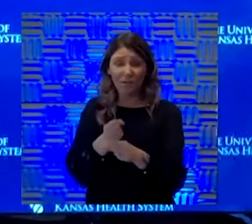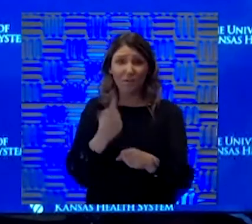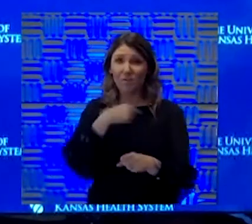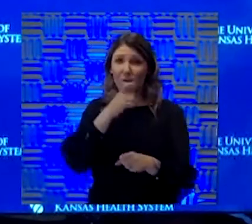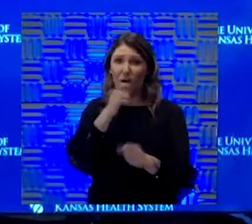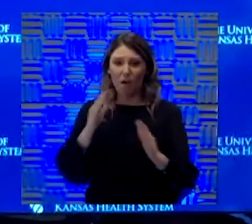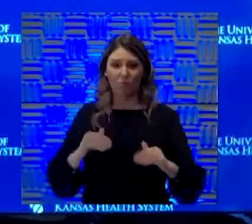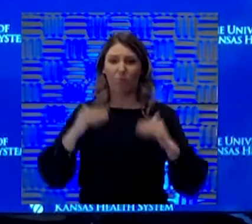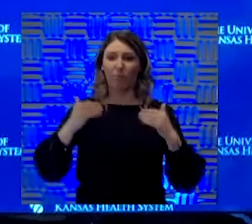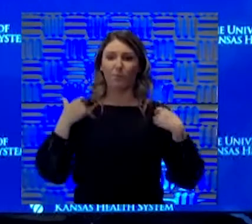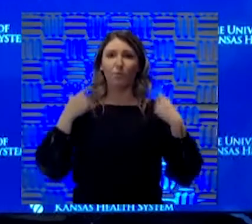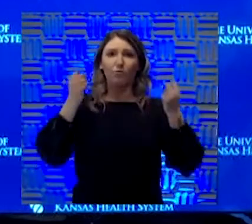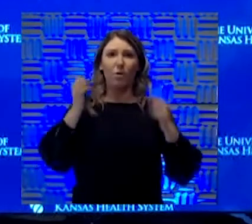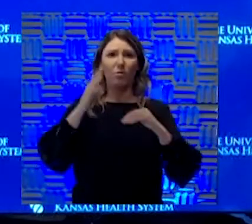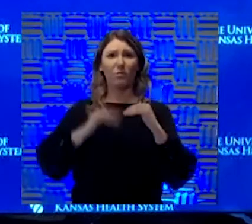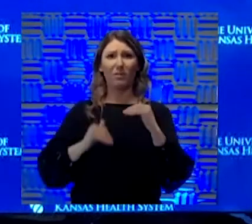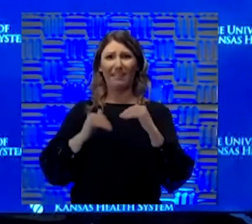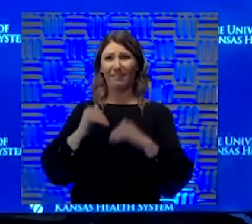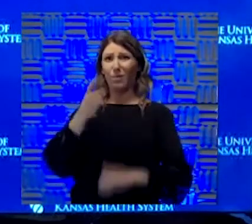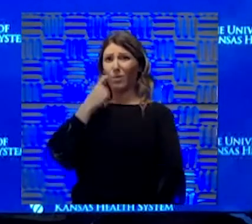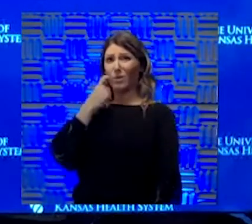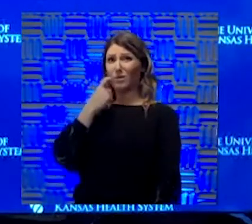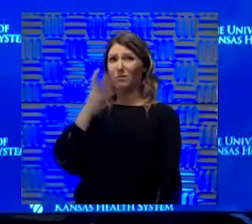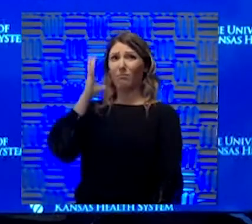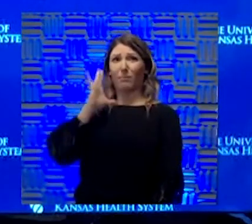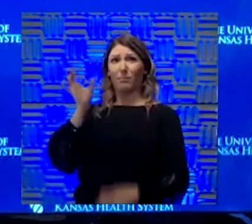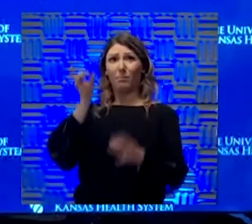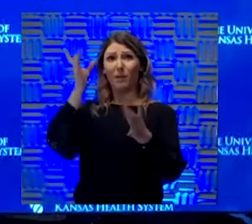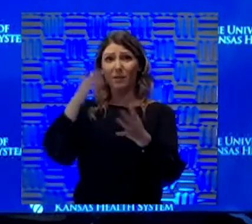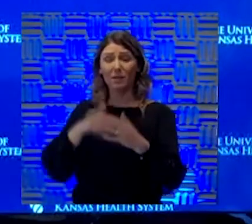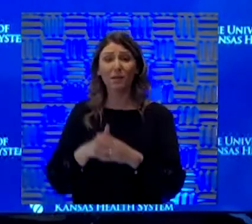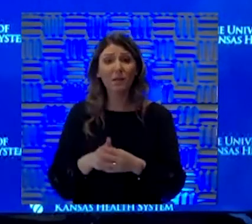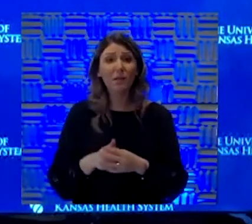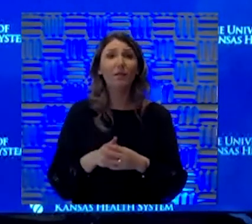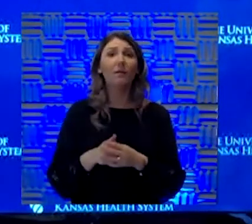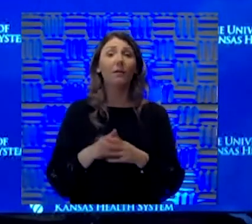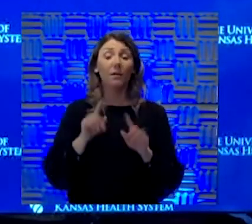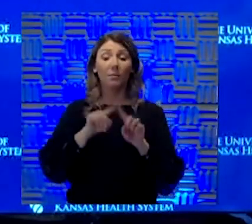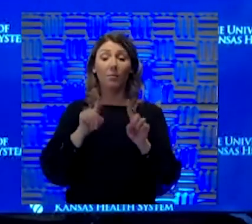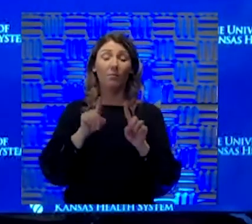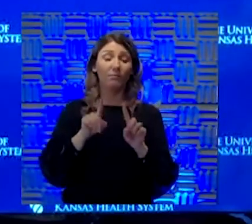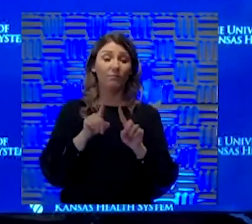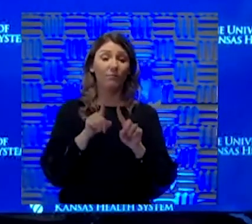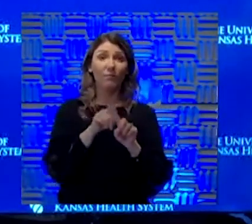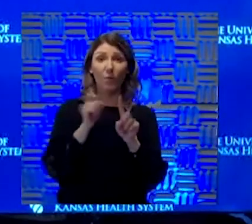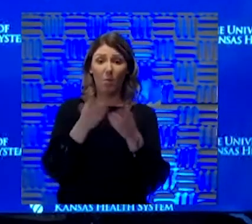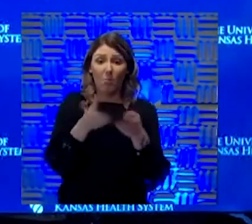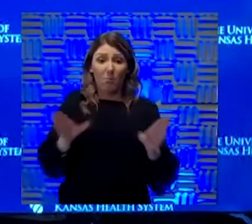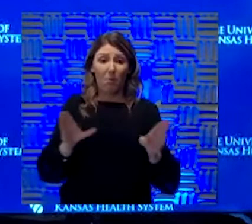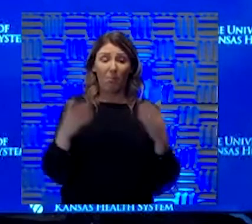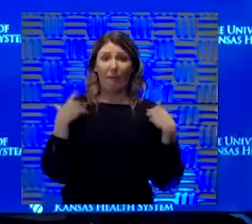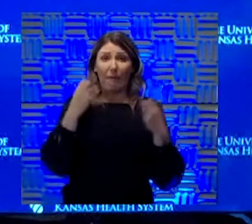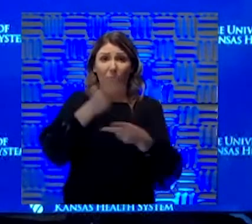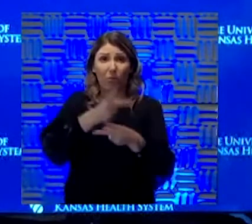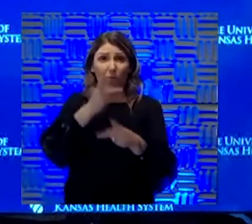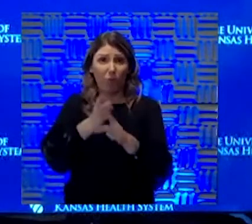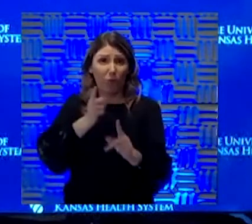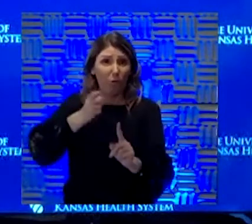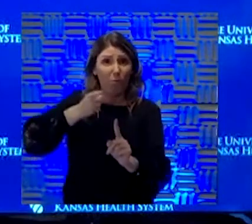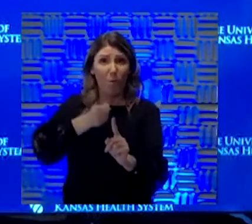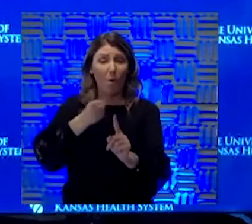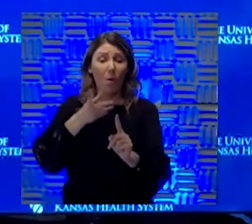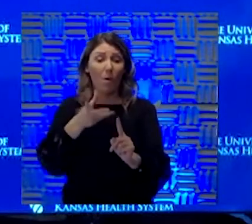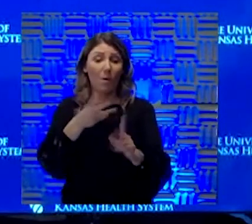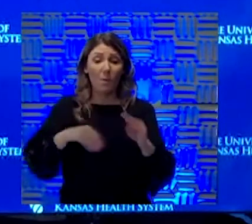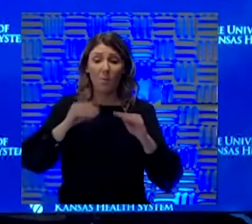stronger this time around than we were the last time. And hopefully, we'll from a public health standpoint and a healthcare standpoint, the more we can do to support